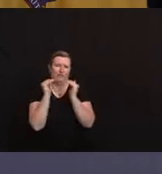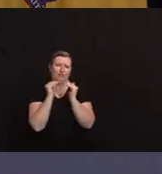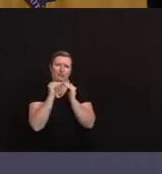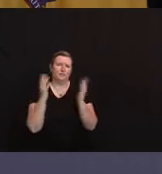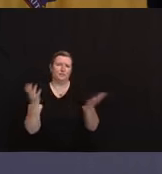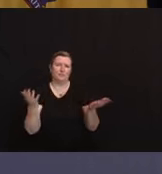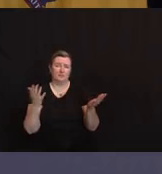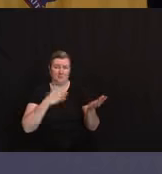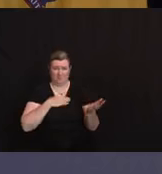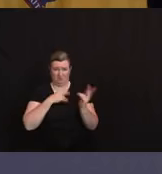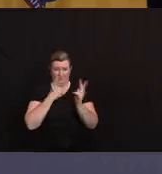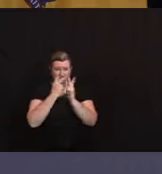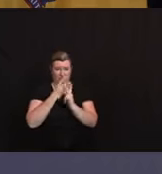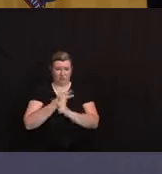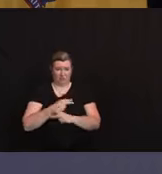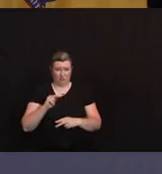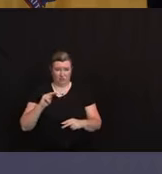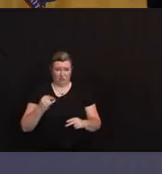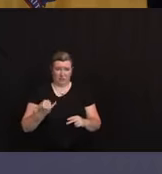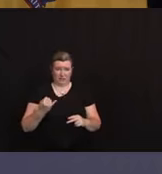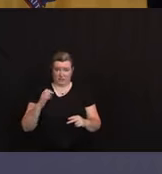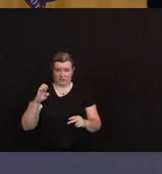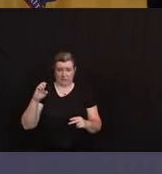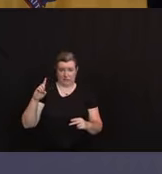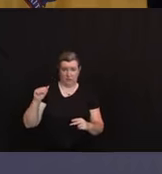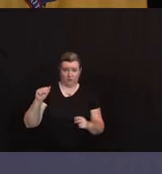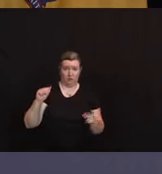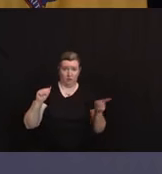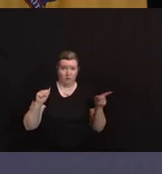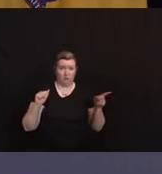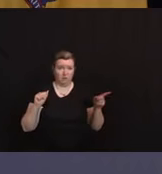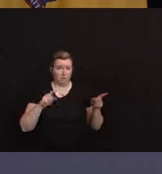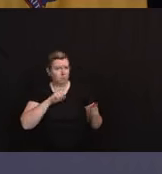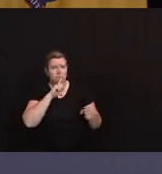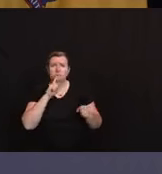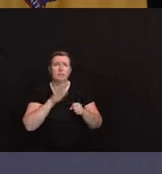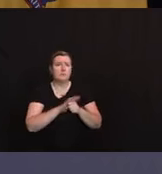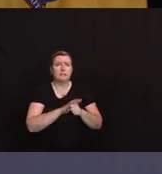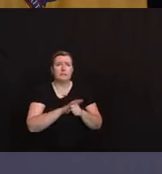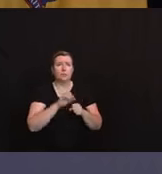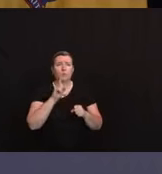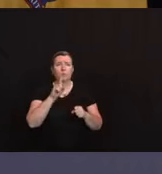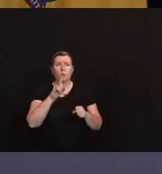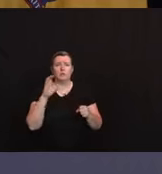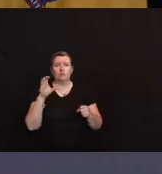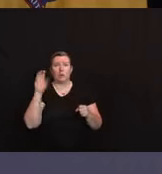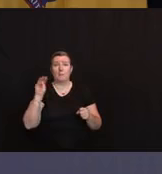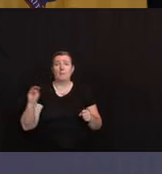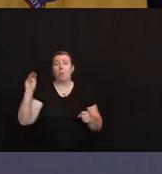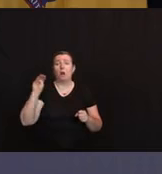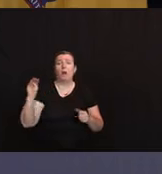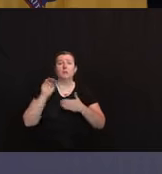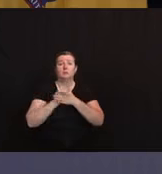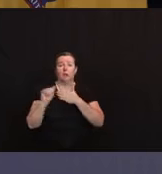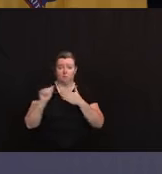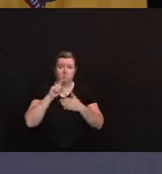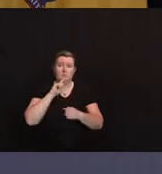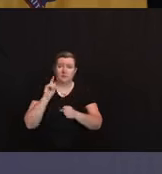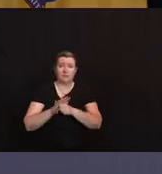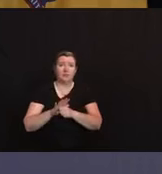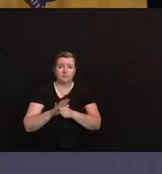our EDA in this crisis has committed $100 million to